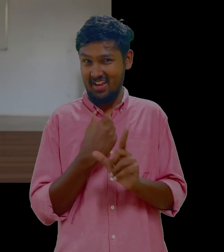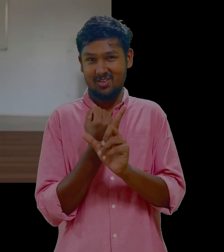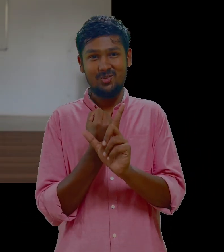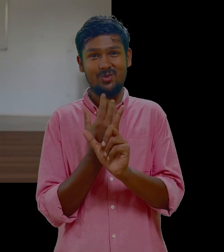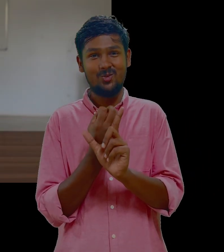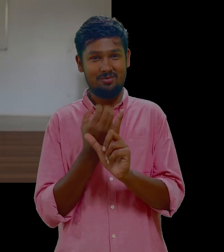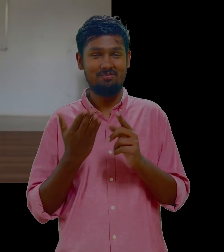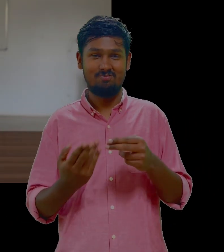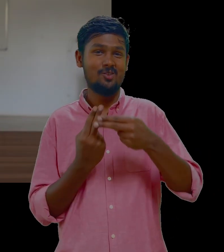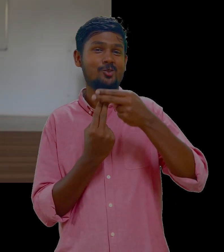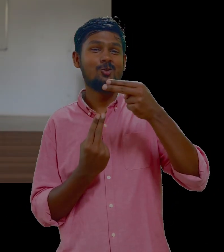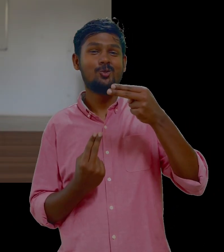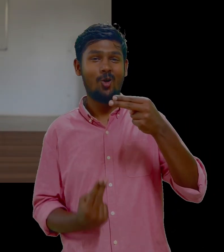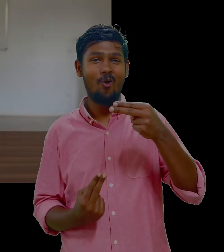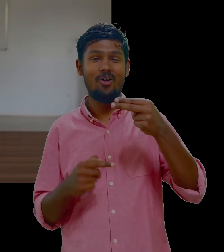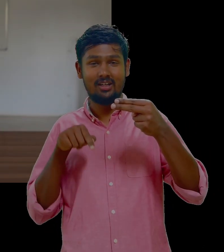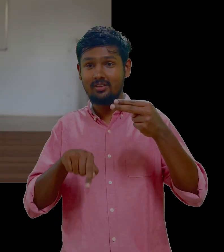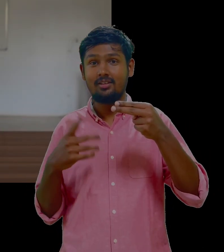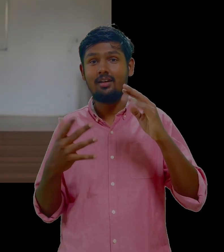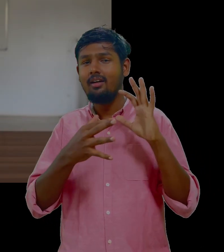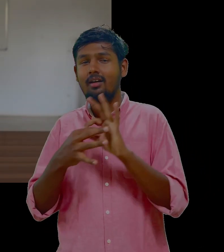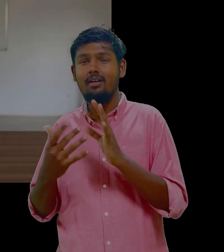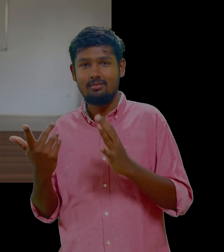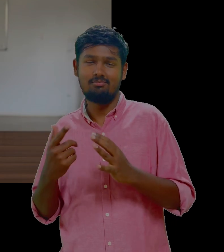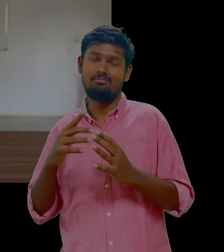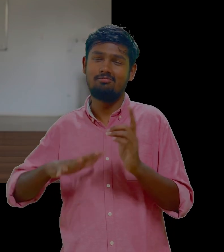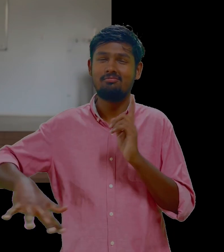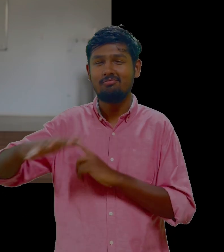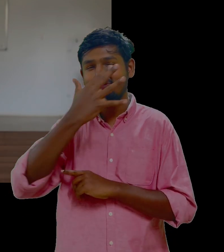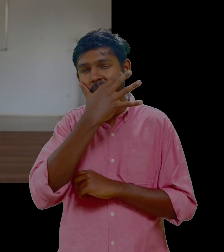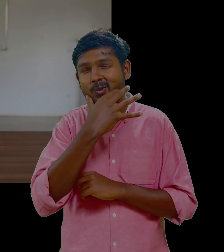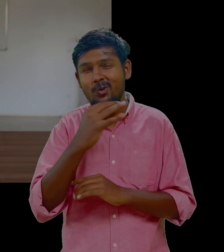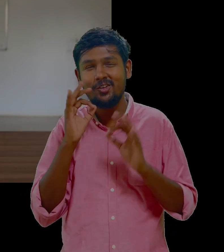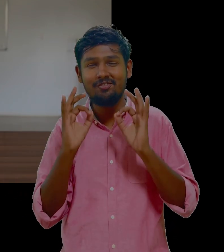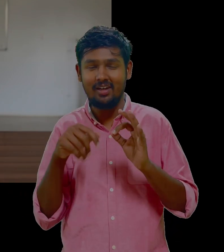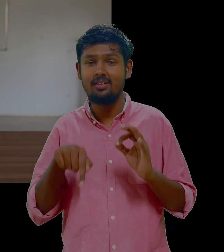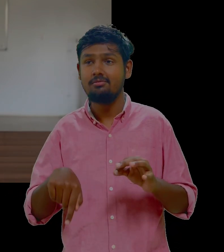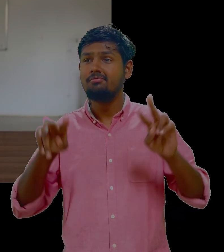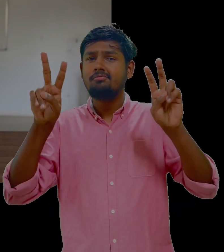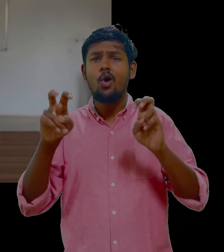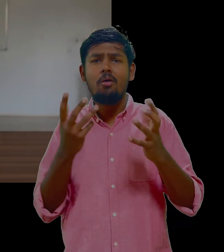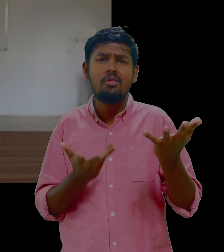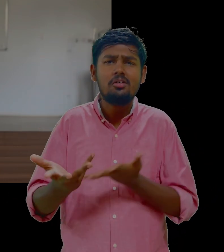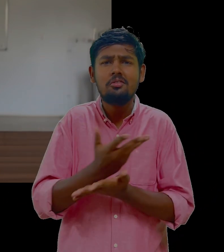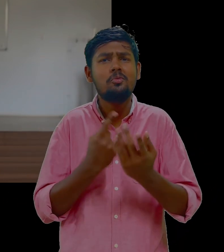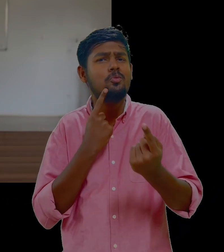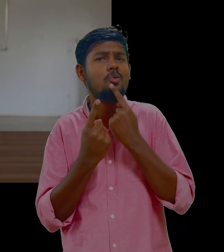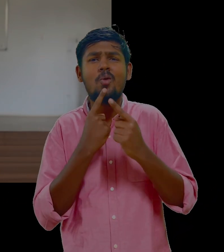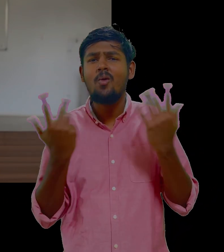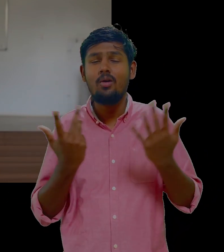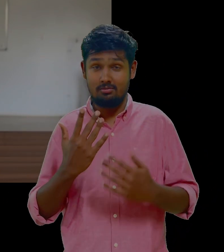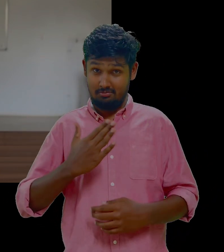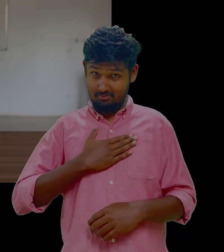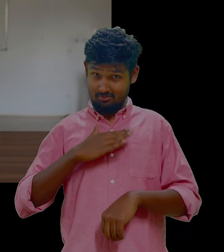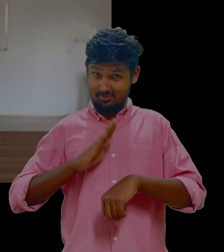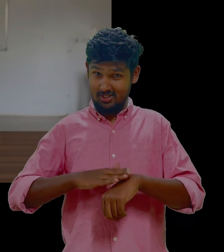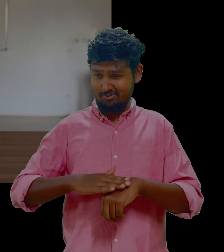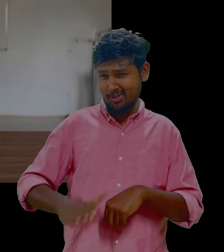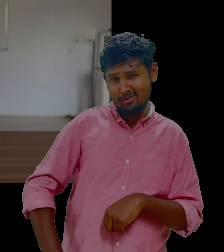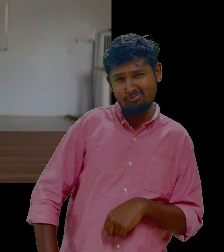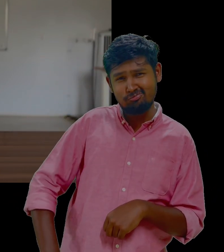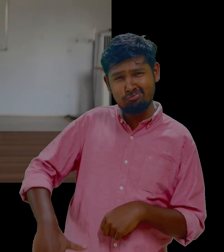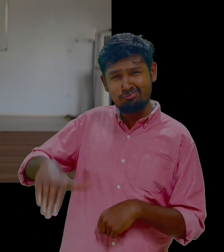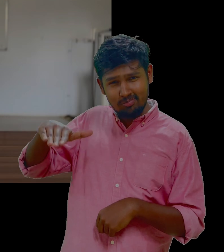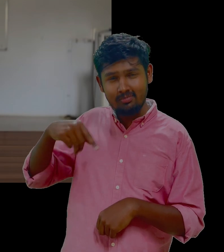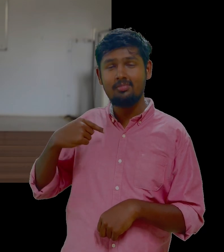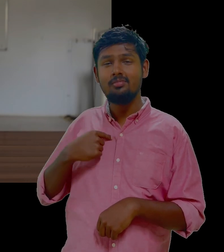Hi, welcome to my channel Story Garden. In today's episode, I actually wanted to discuss and share a couple of